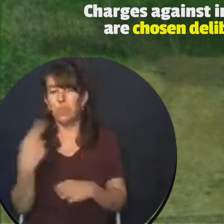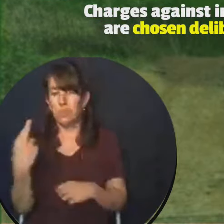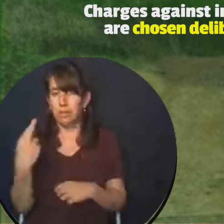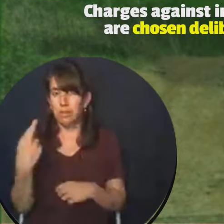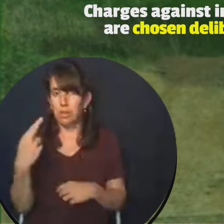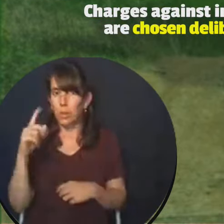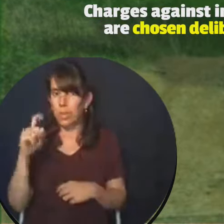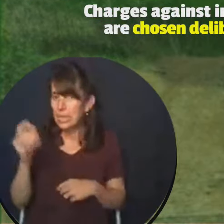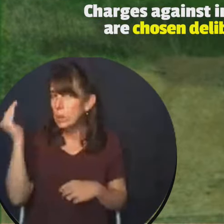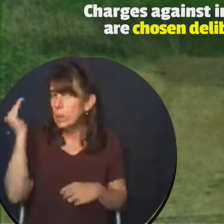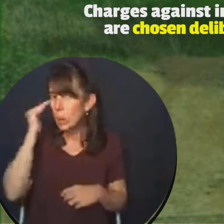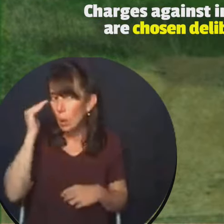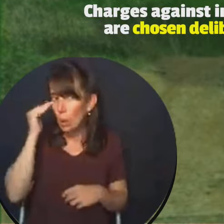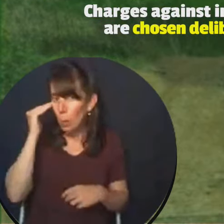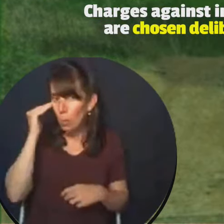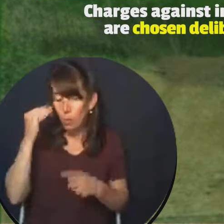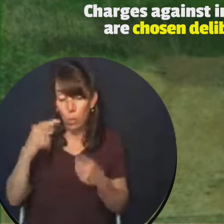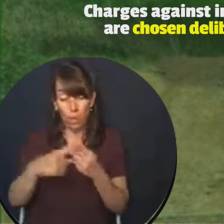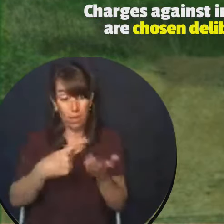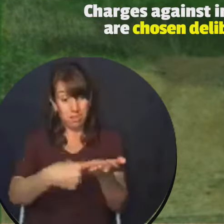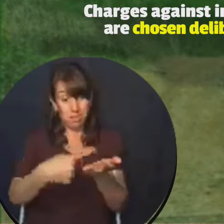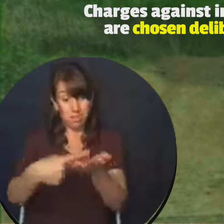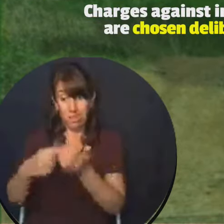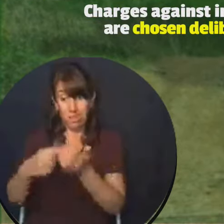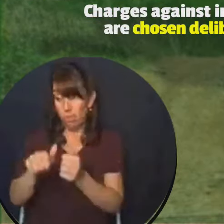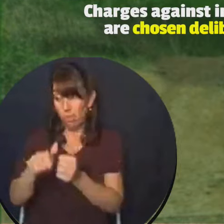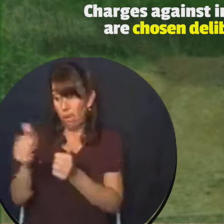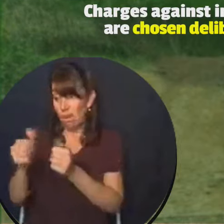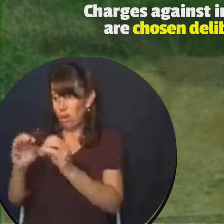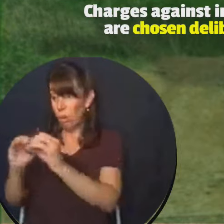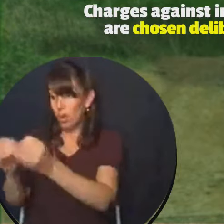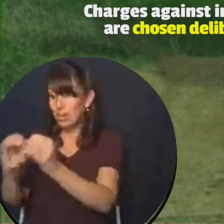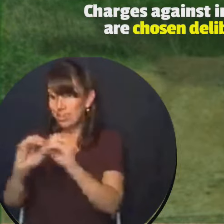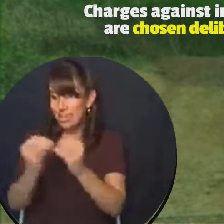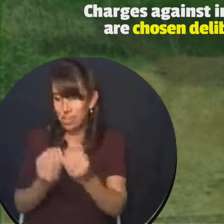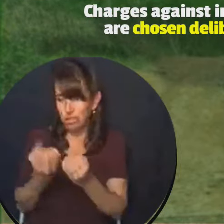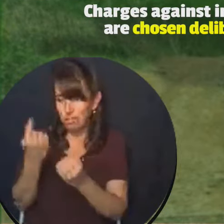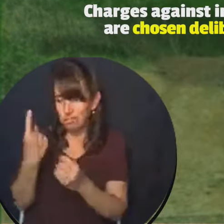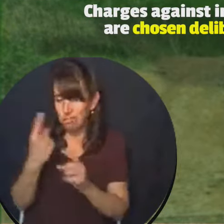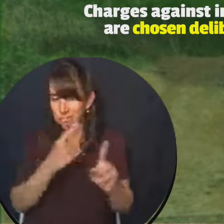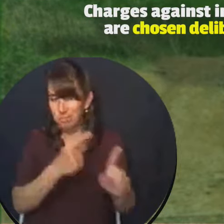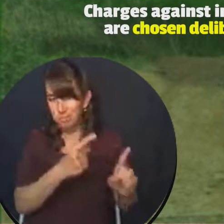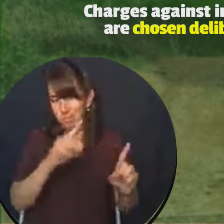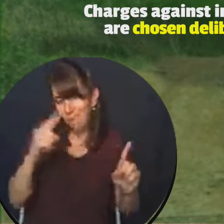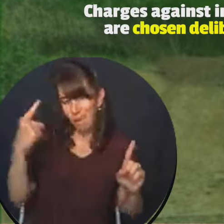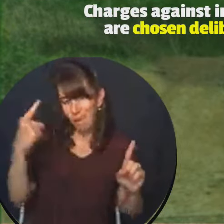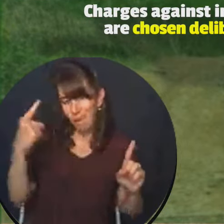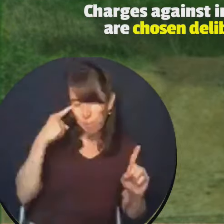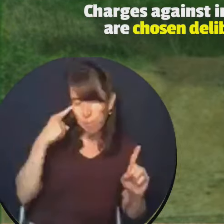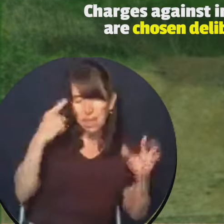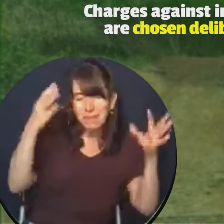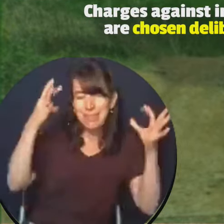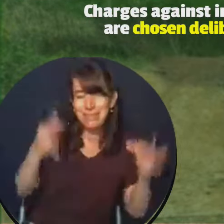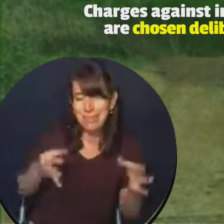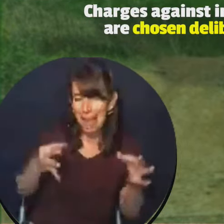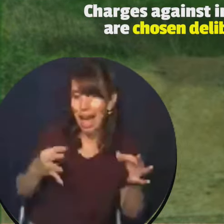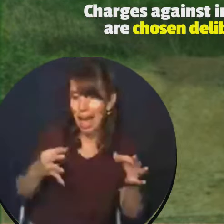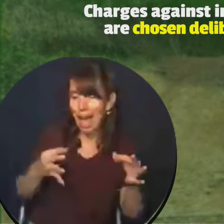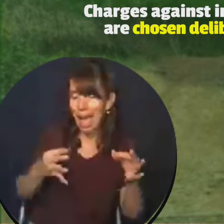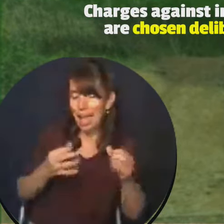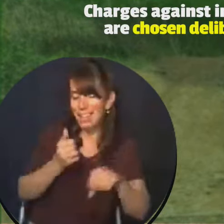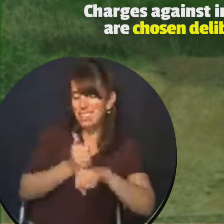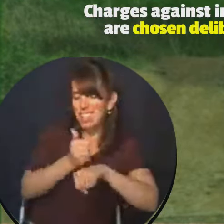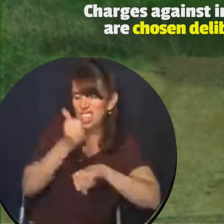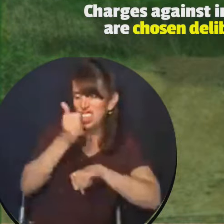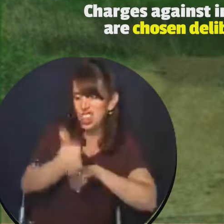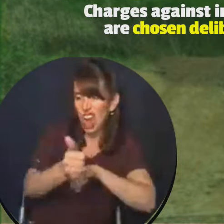other, understand that these charges are chosen deliberately to create fear and chill organizing. And so